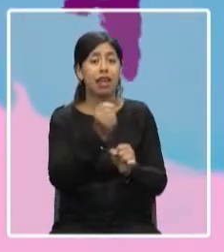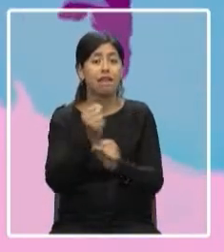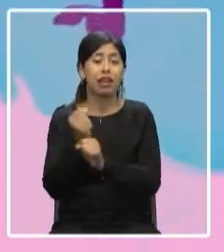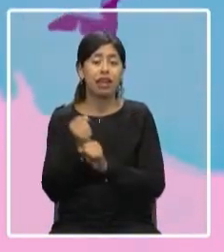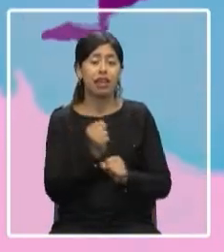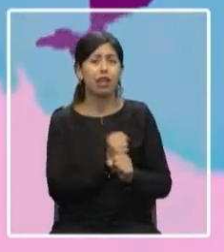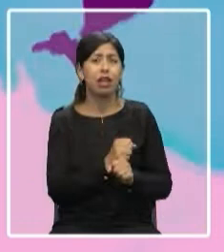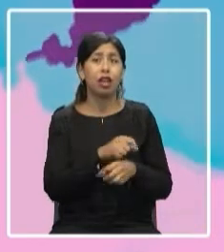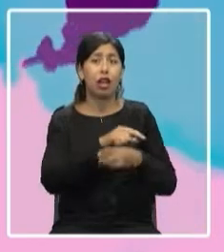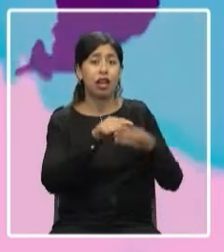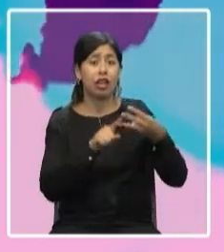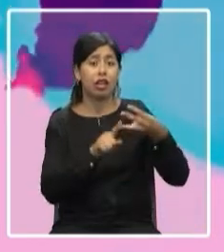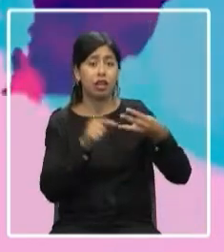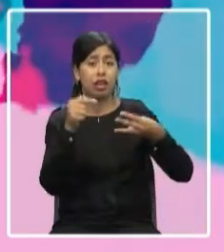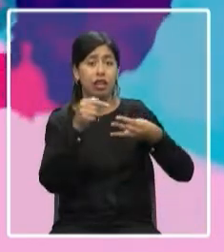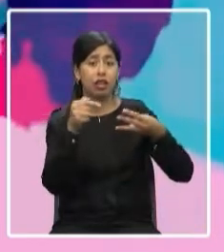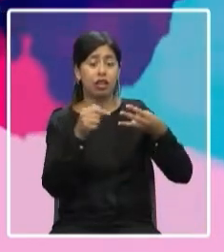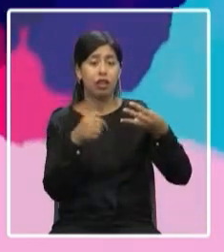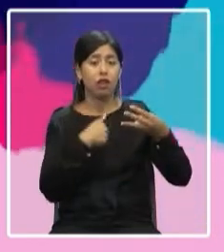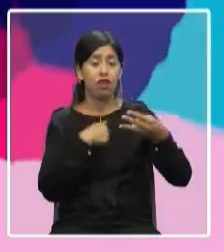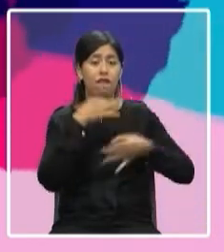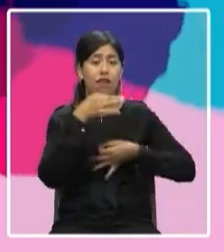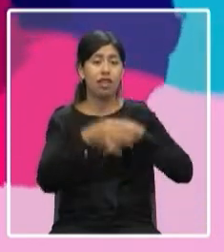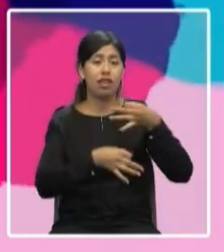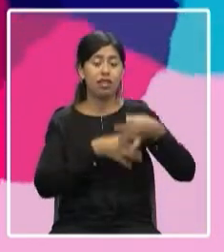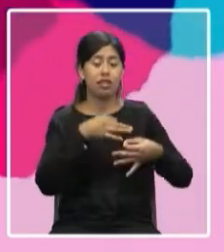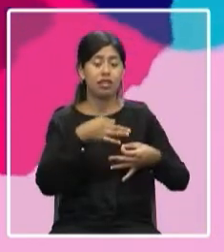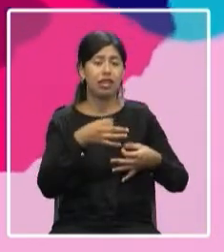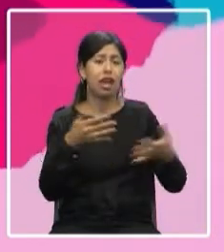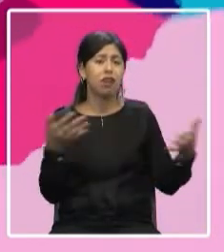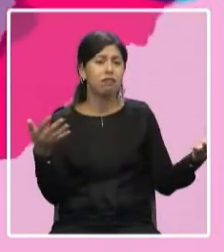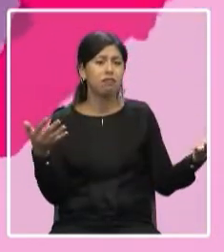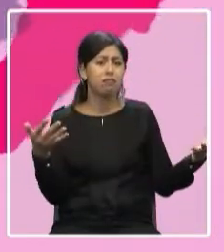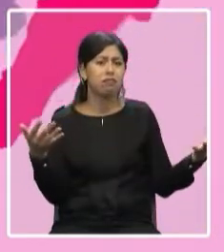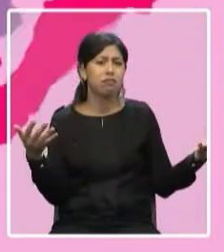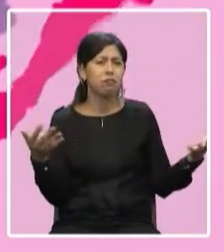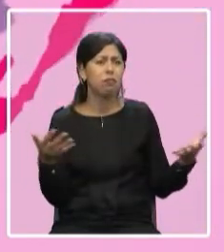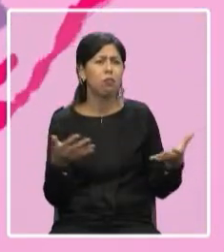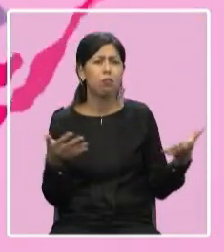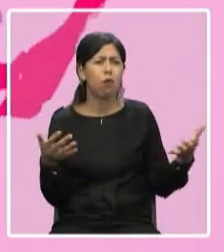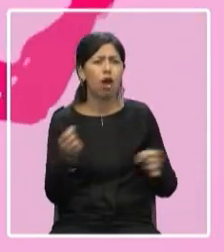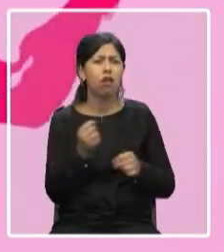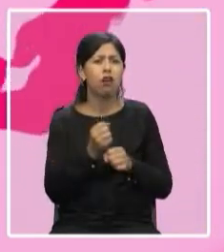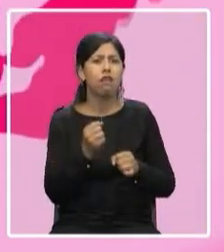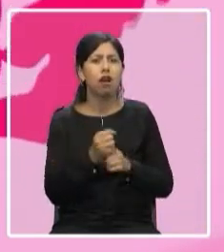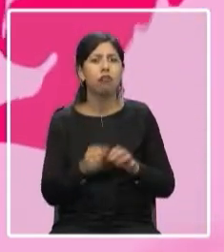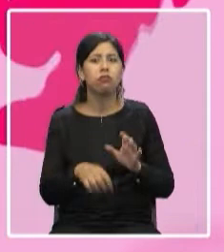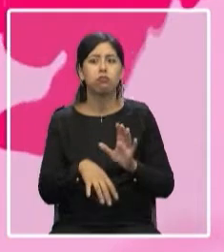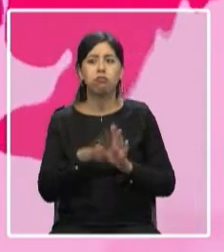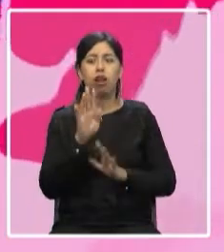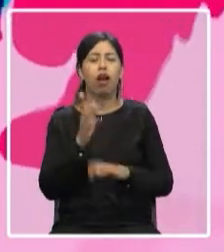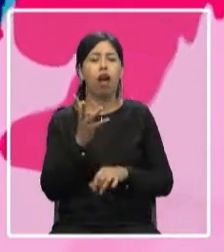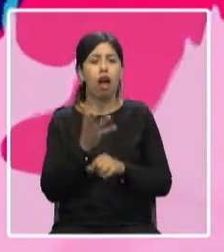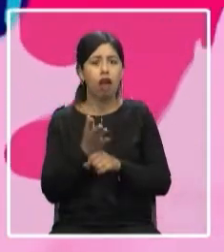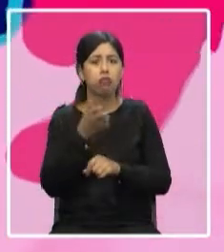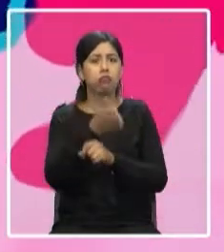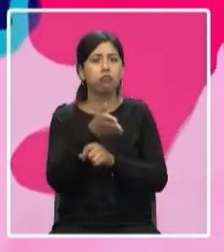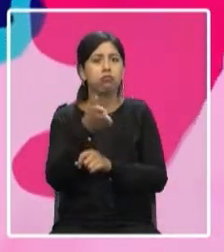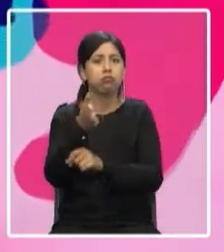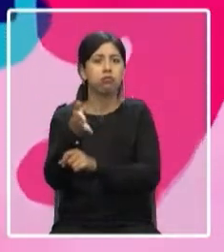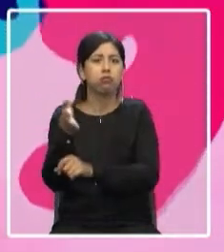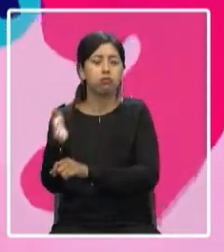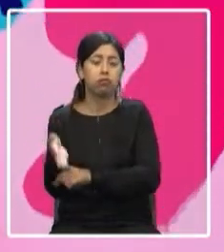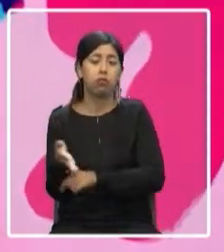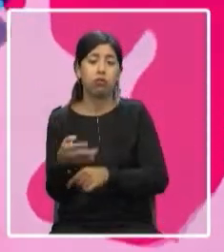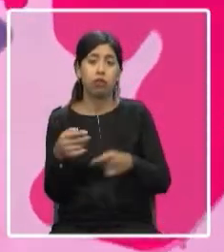minutes. First of all, why are there still so many jobs remaining despite all this automation? 2, what is new work and where does it come from? And 3, how do we